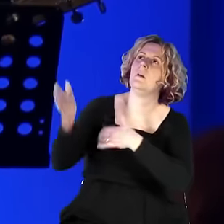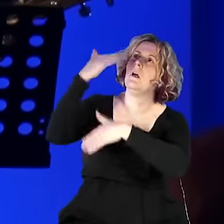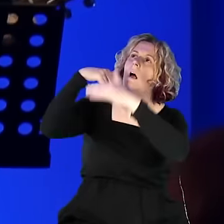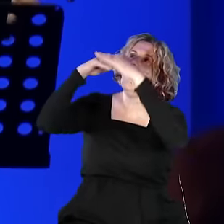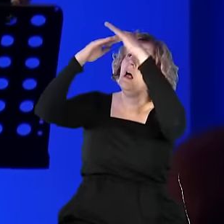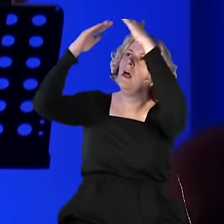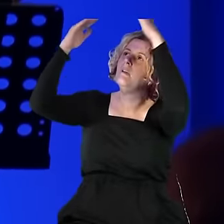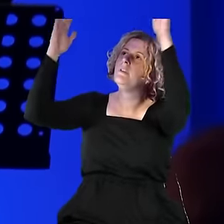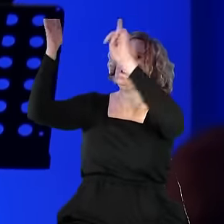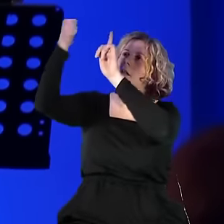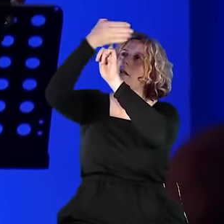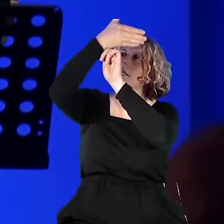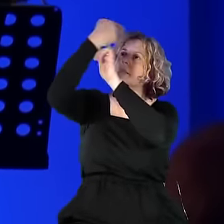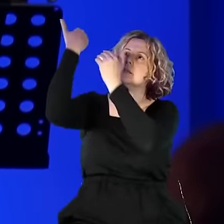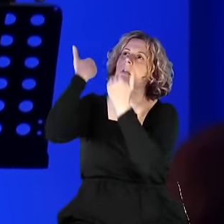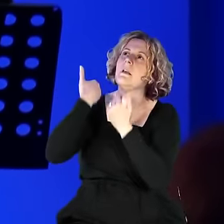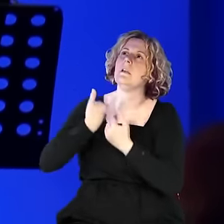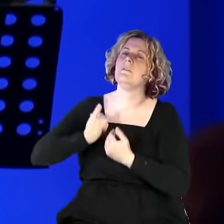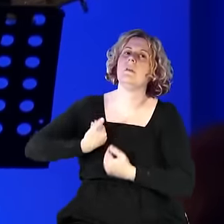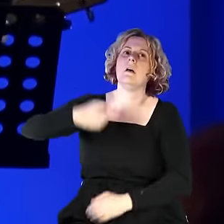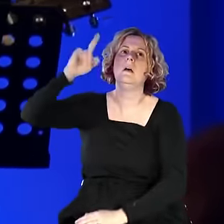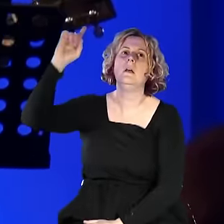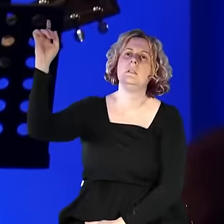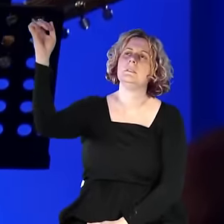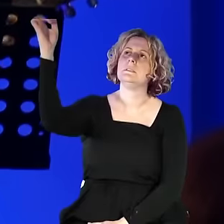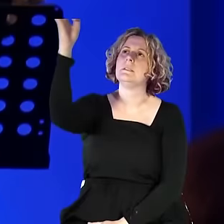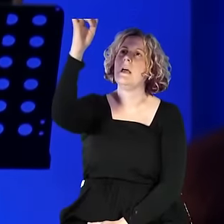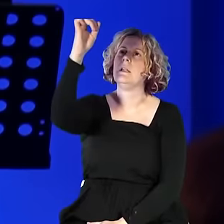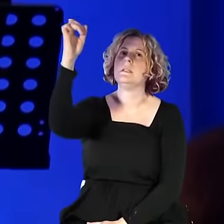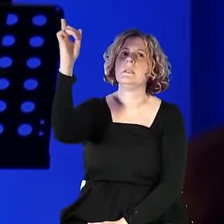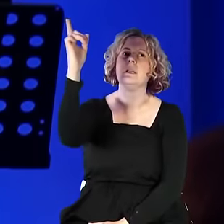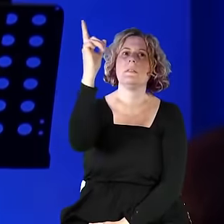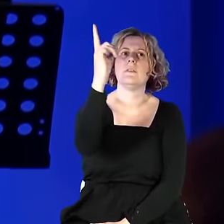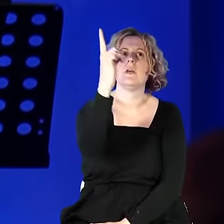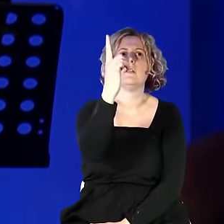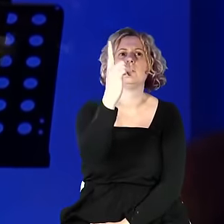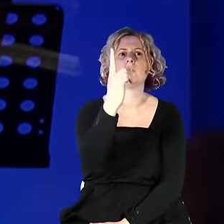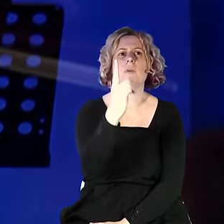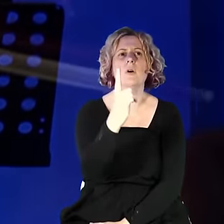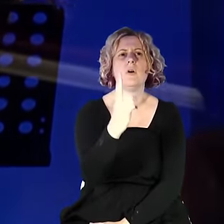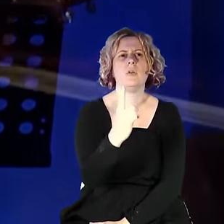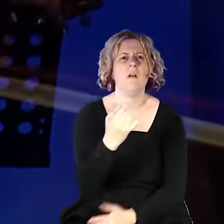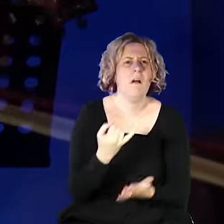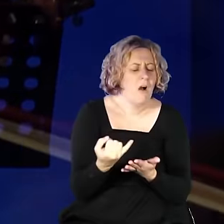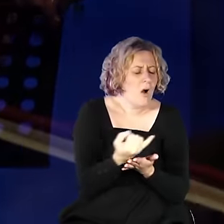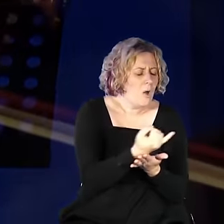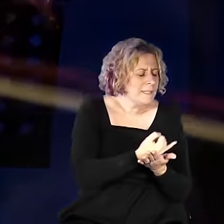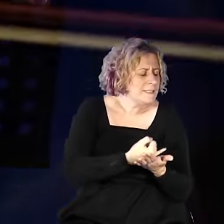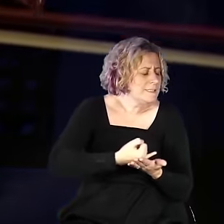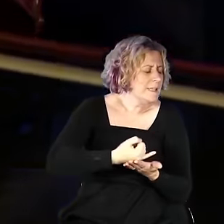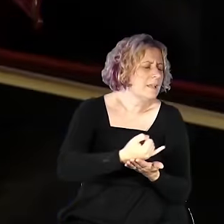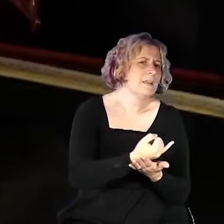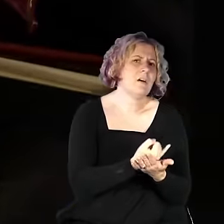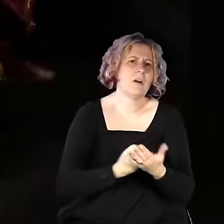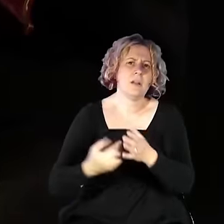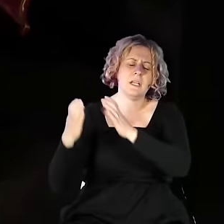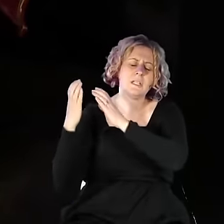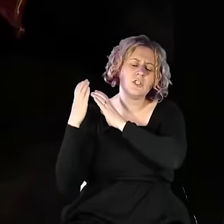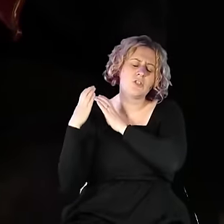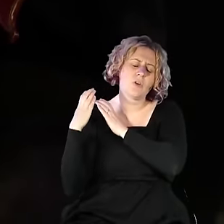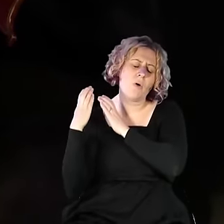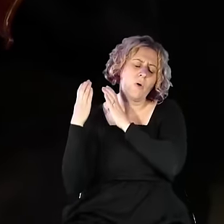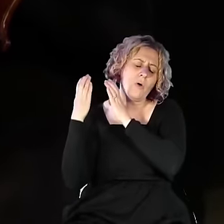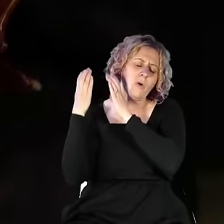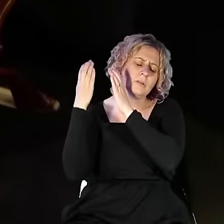pain. When the heavenly Savior descended his throne, all my sin on